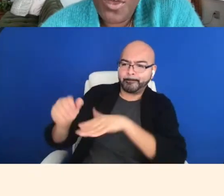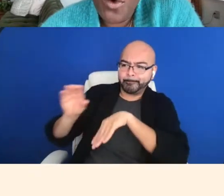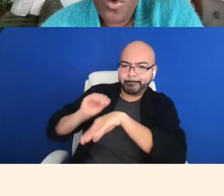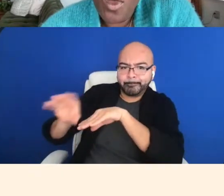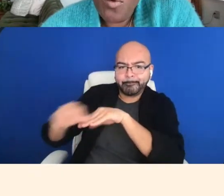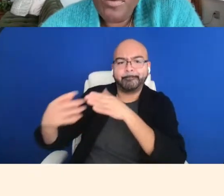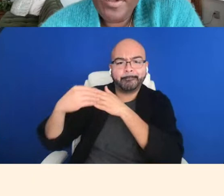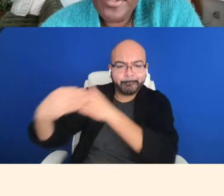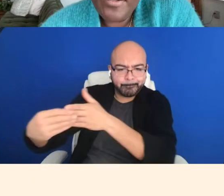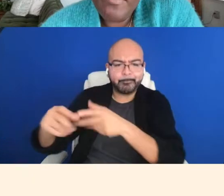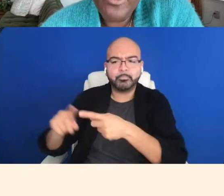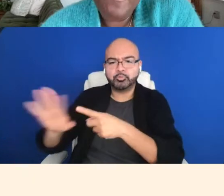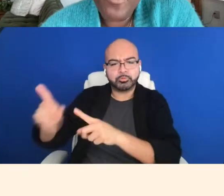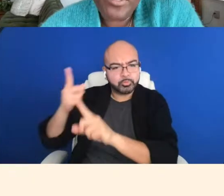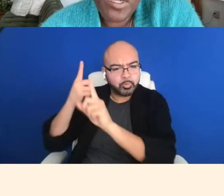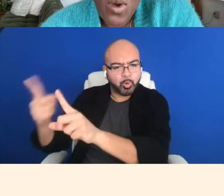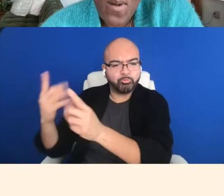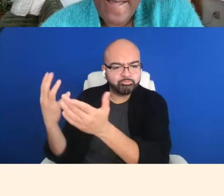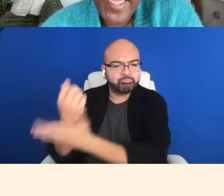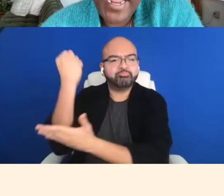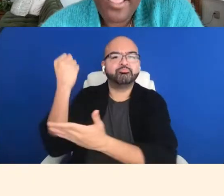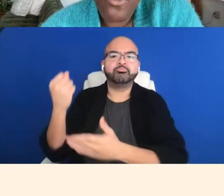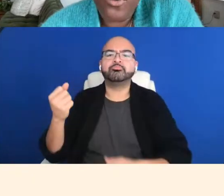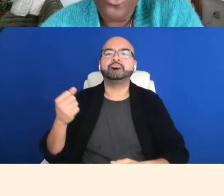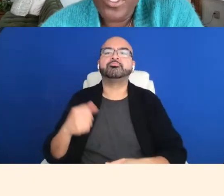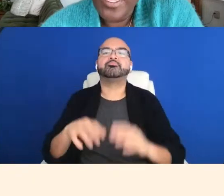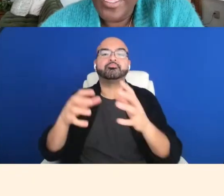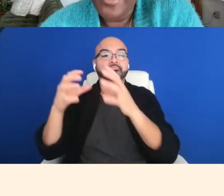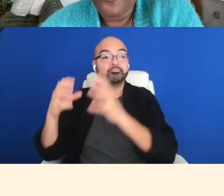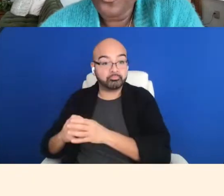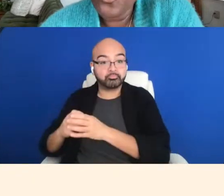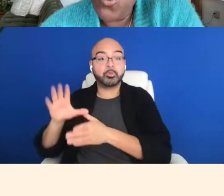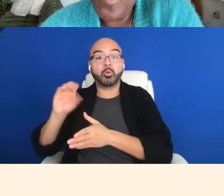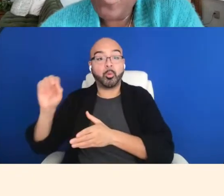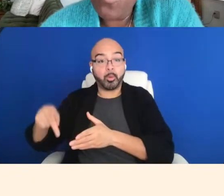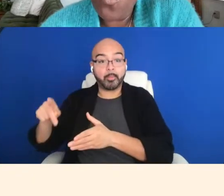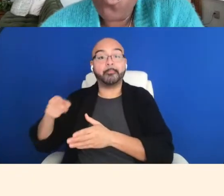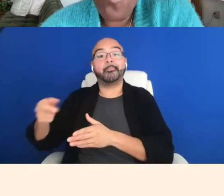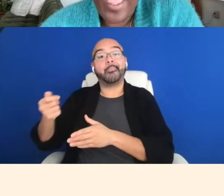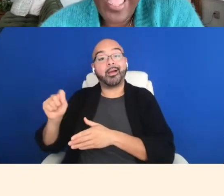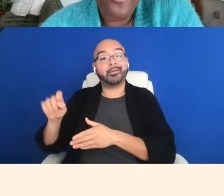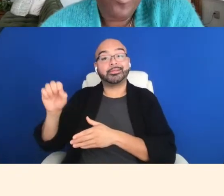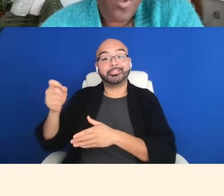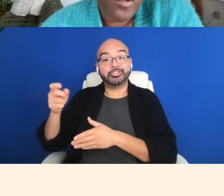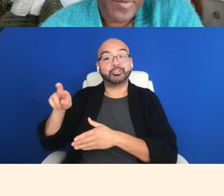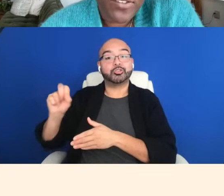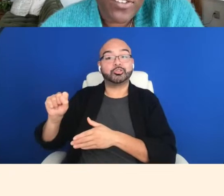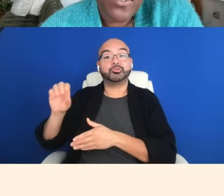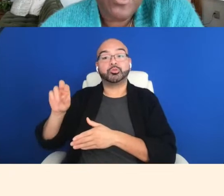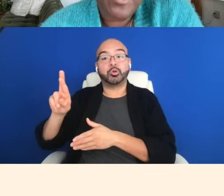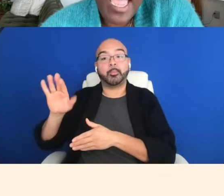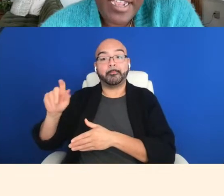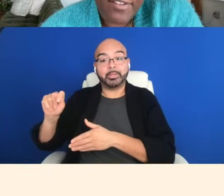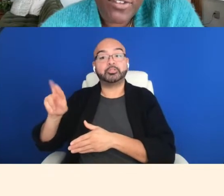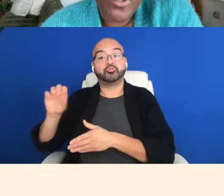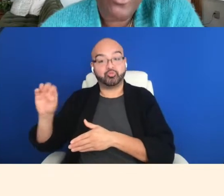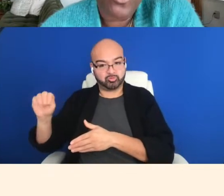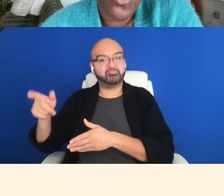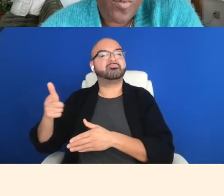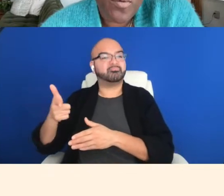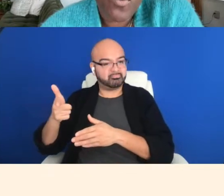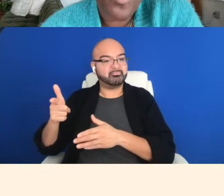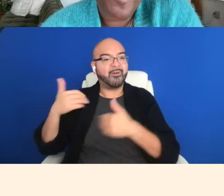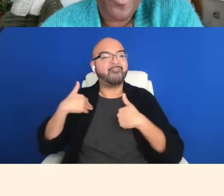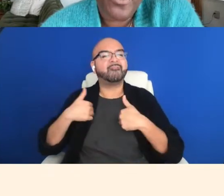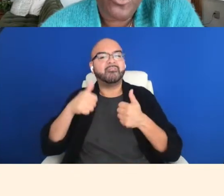to go. We reach out and we support the co-op at Esther's. Esther's Orbit Room has smaller businesses inside of it. So